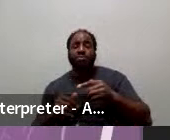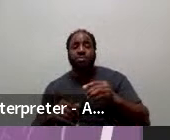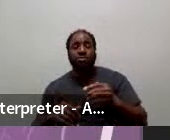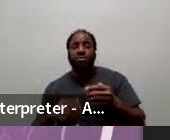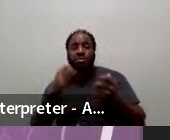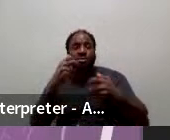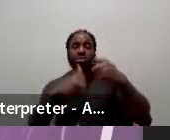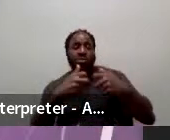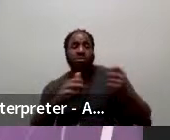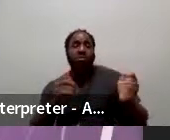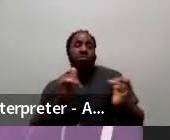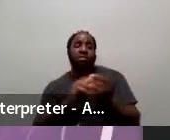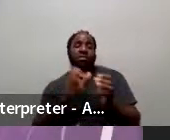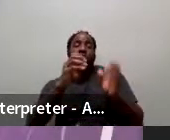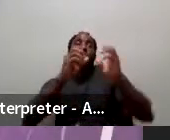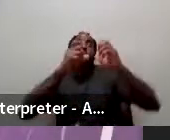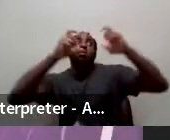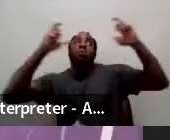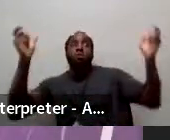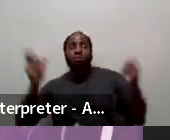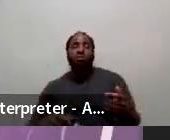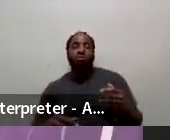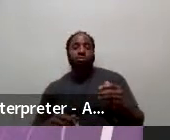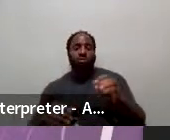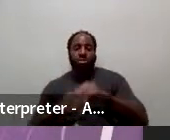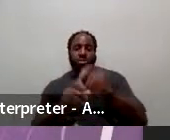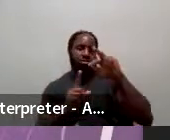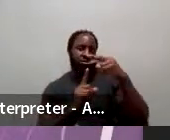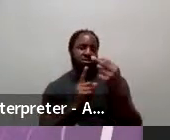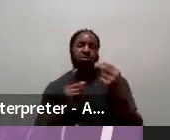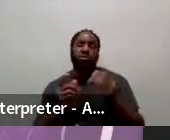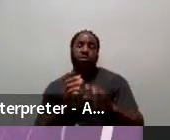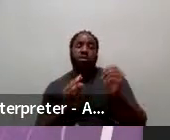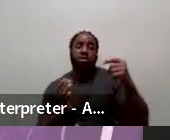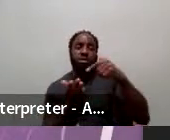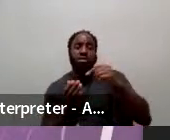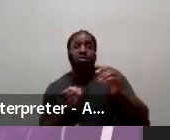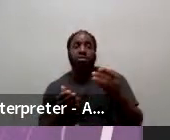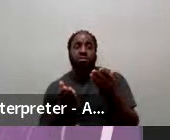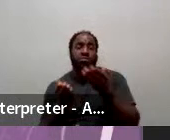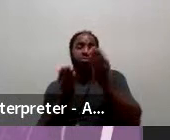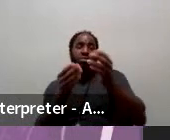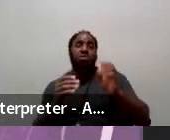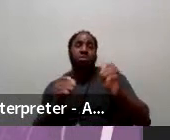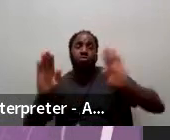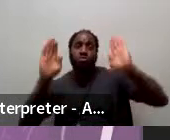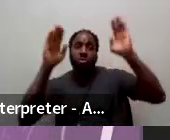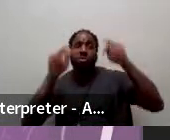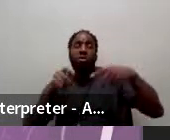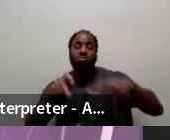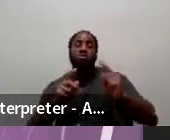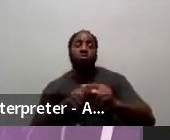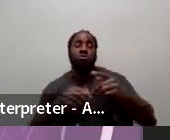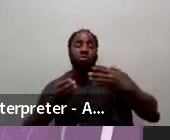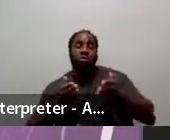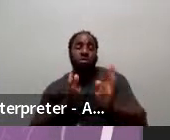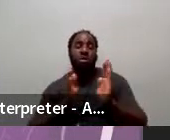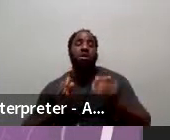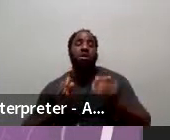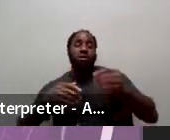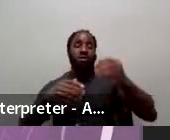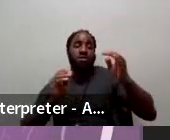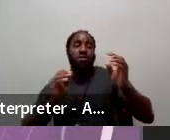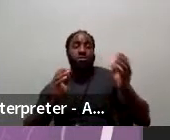crises are so large in scope, and this presents such a wonderful opportunity to allow for